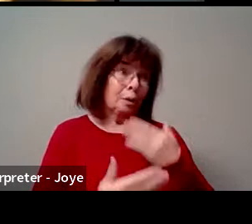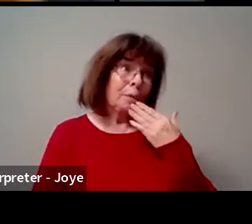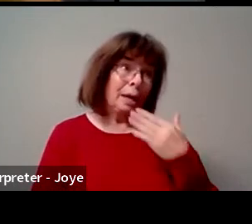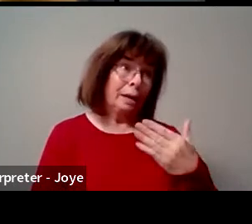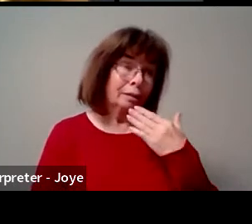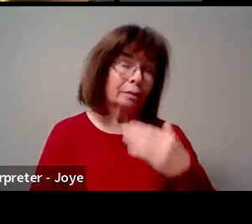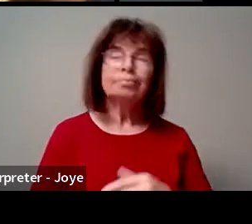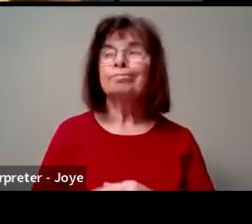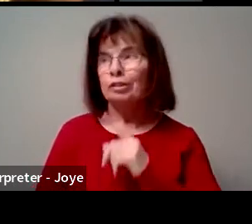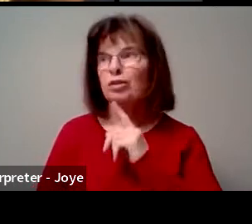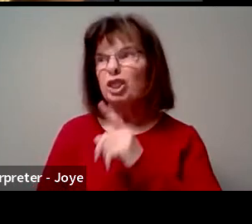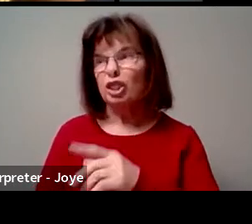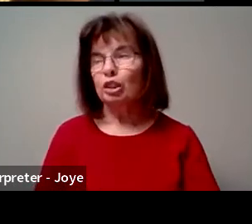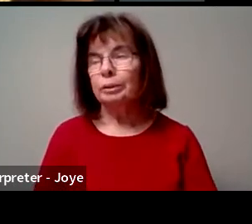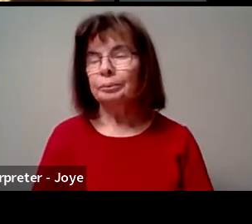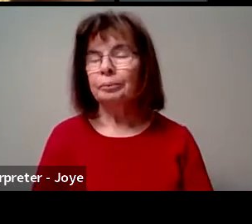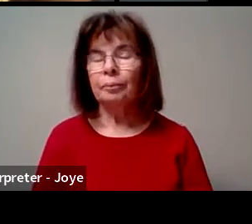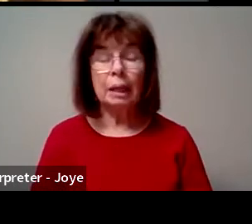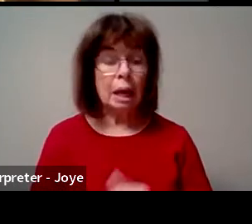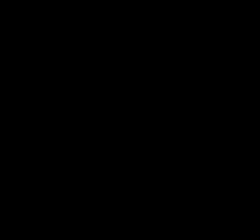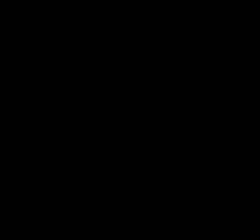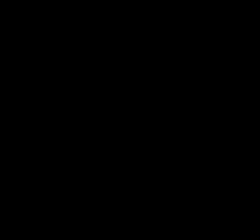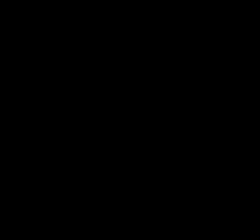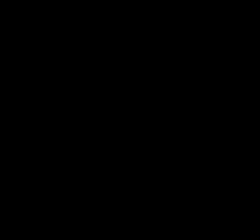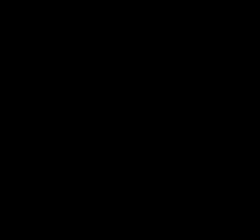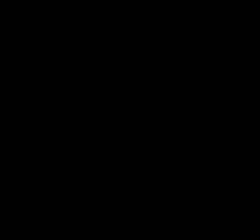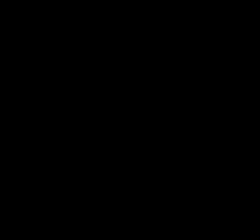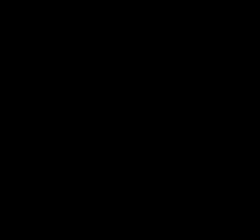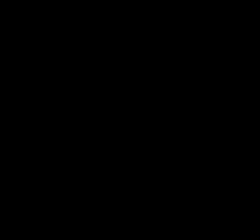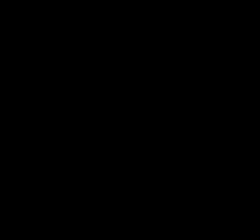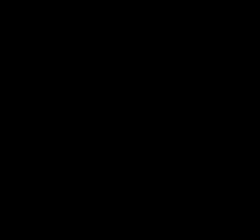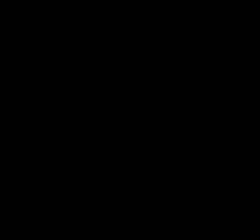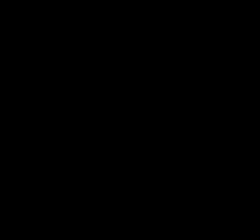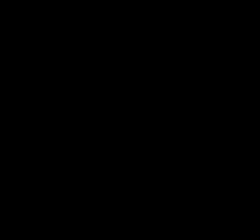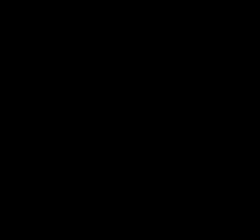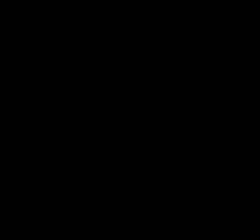definitely. This last final question, maybe we can